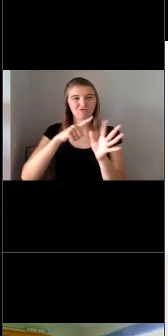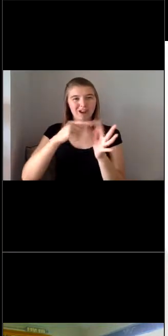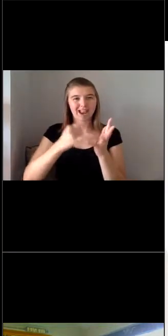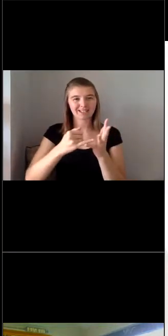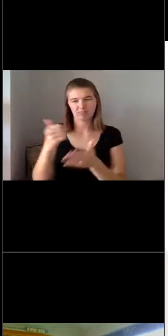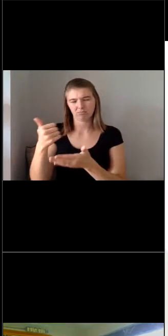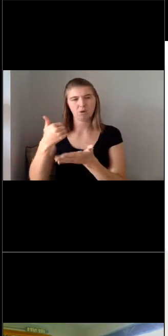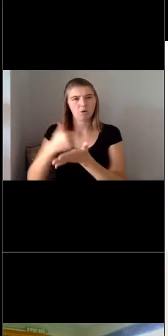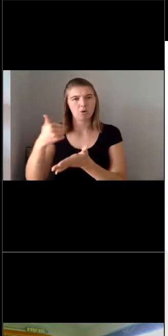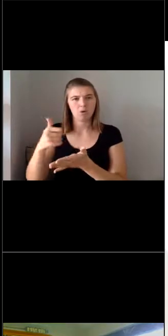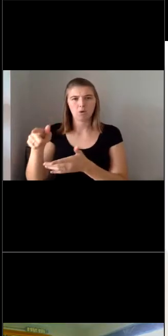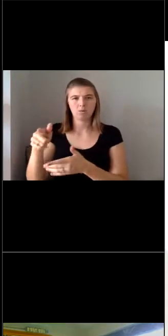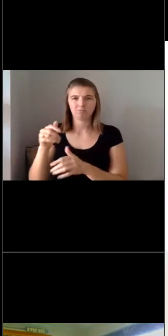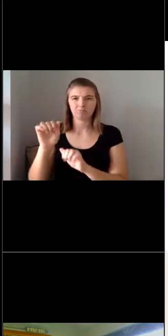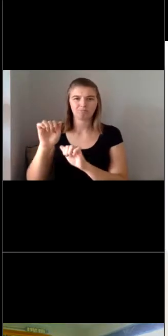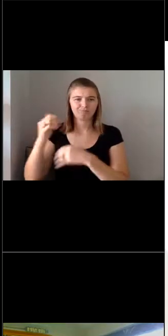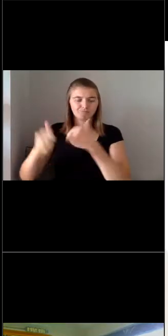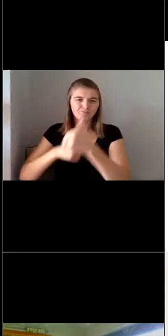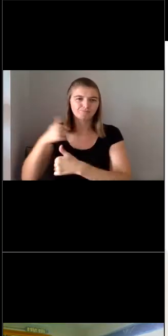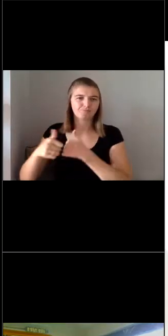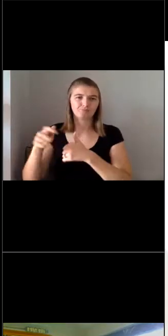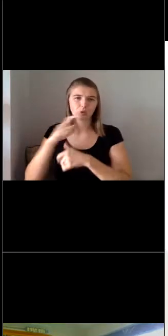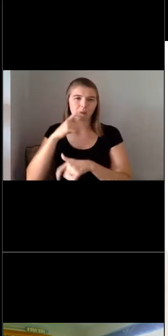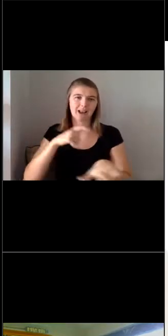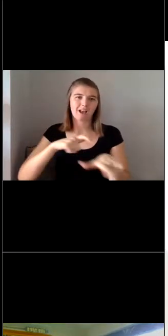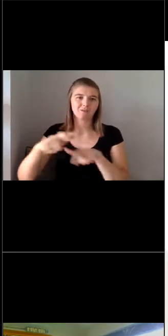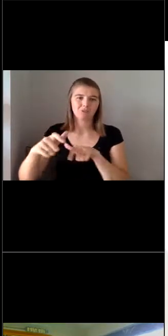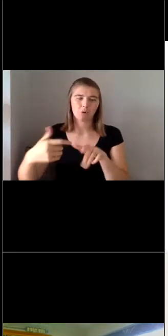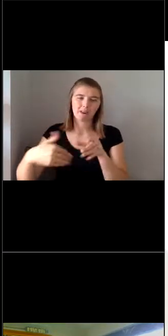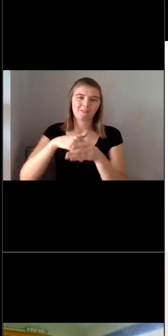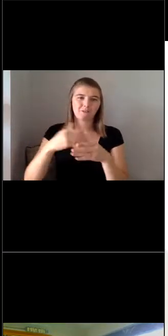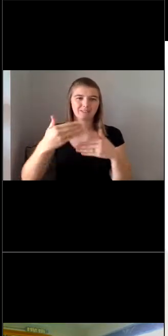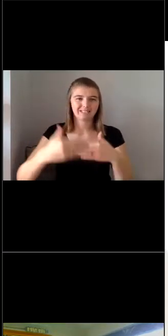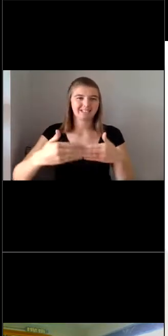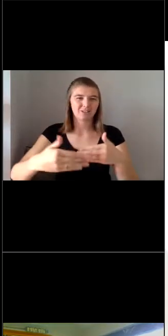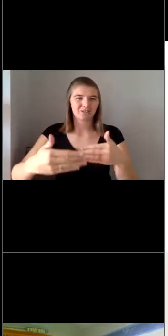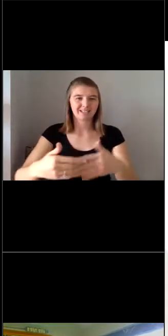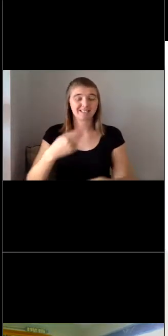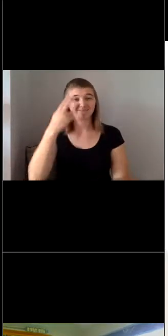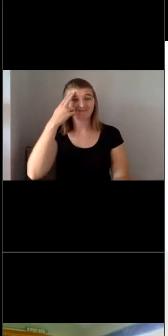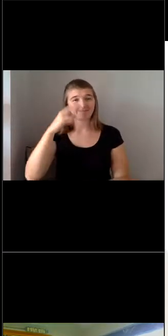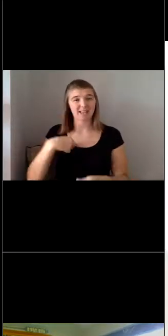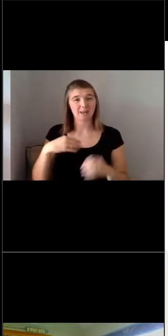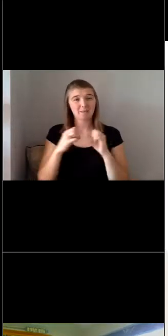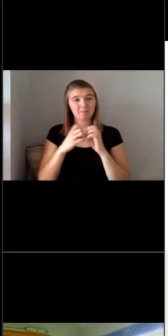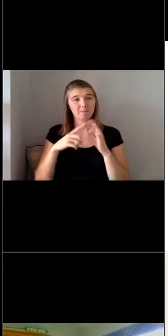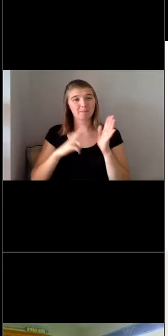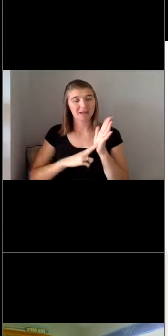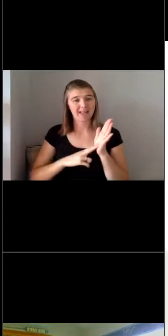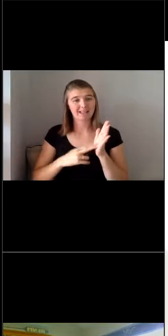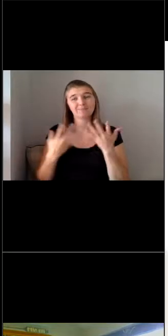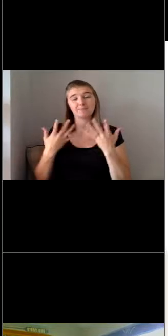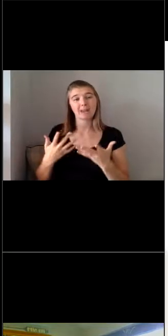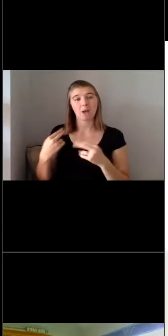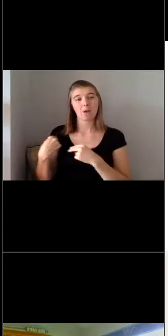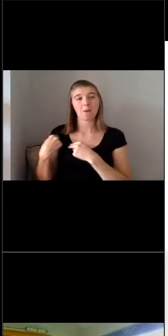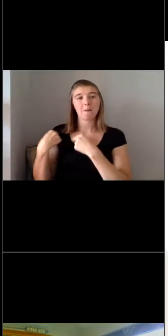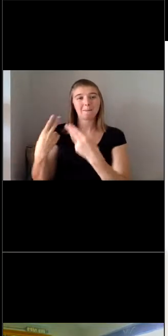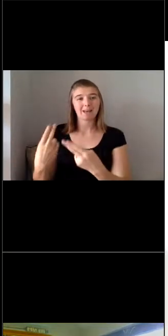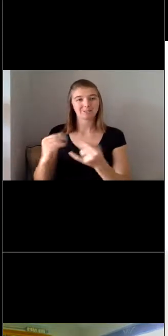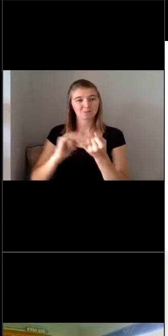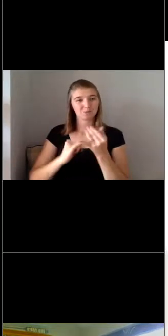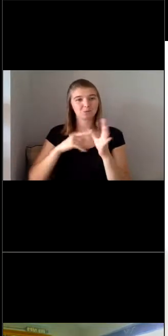so far and will continue to be for the rest of the series. I'm Ben Valsler, Chemistry World's digital editor, but now I'm going to hand back over to